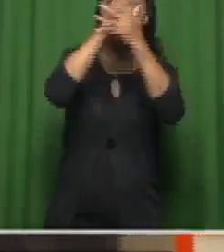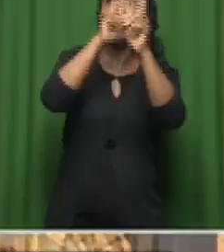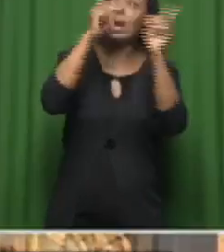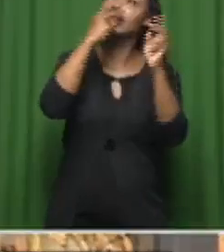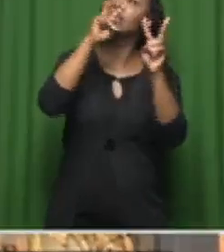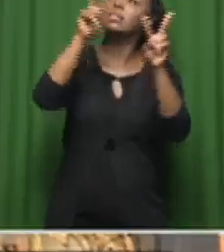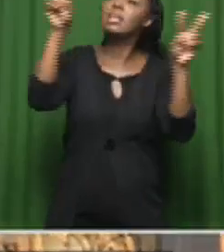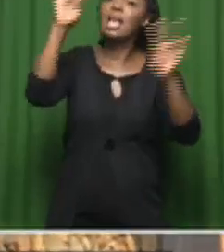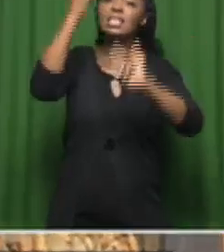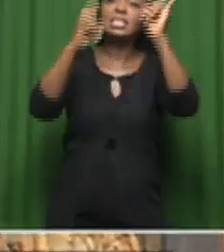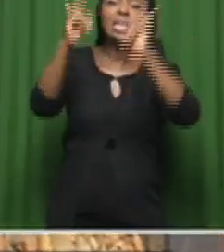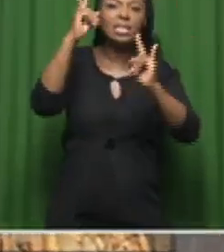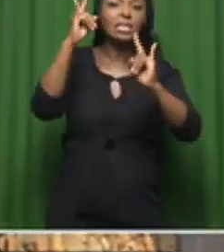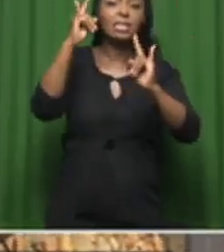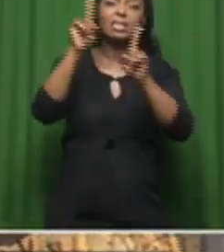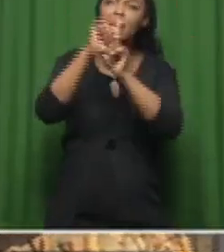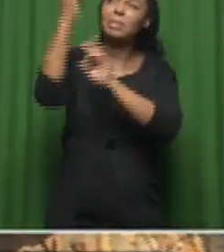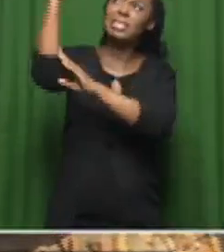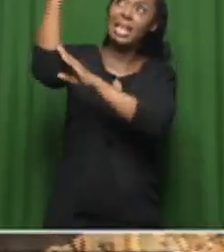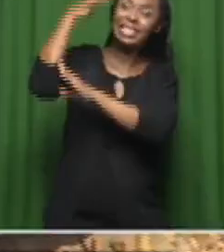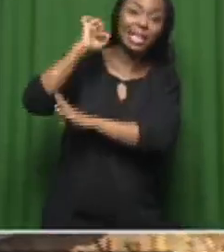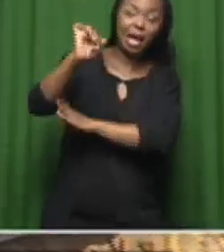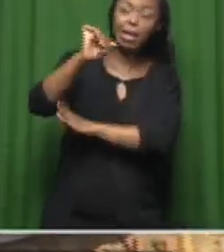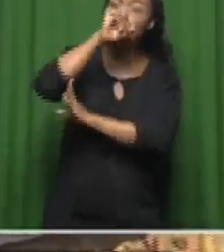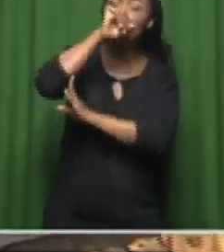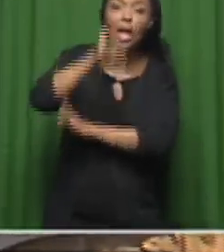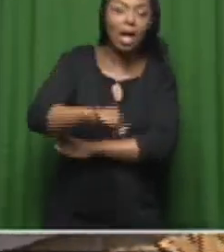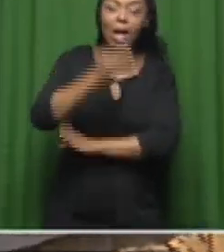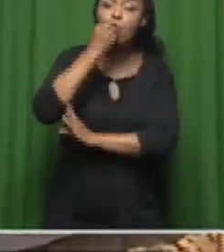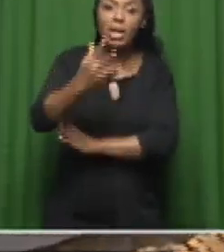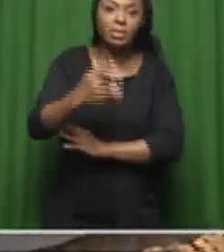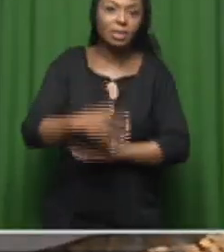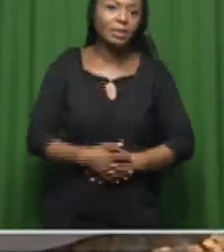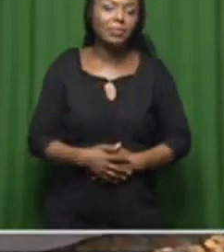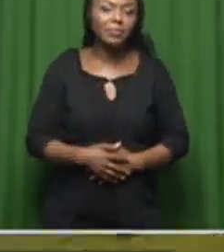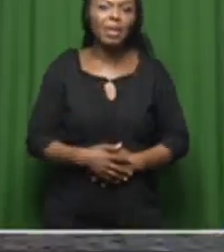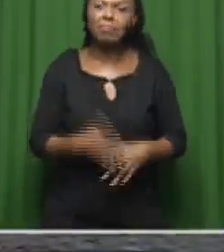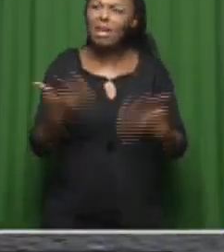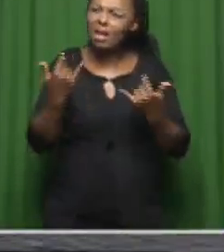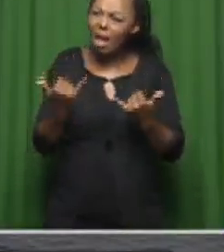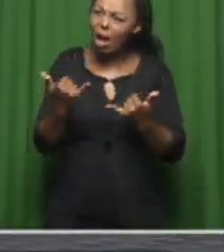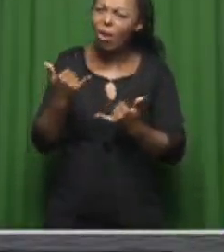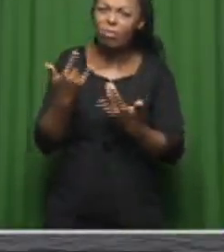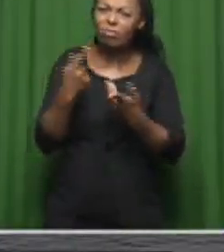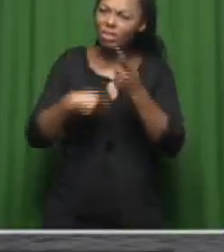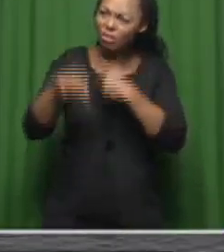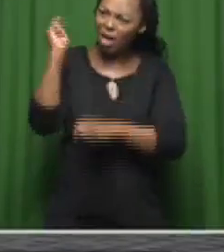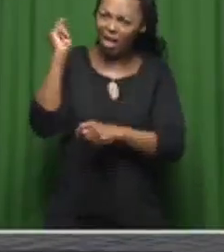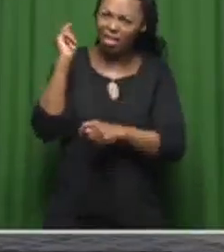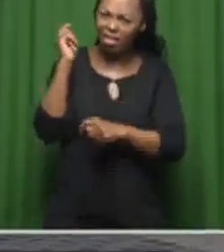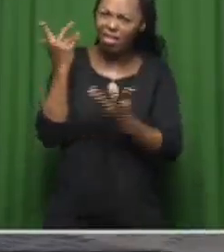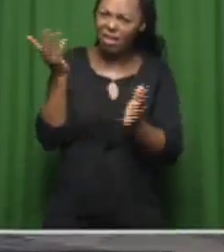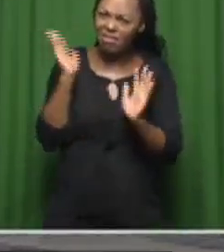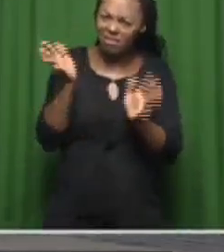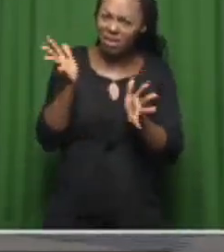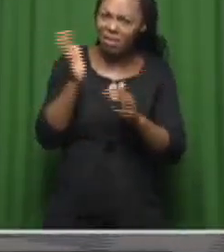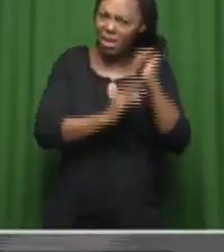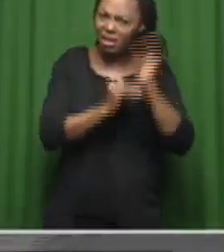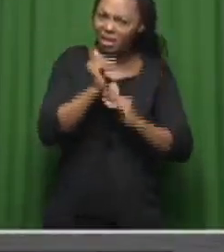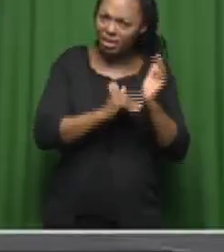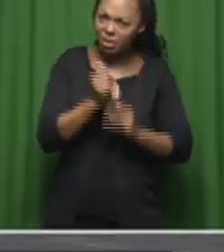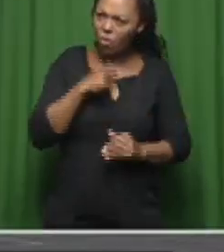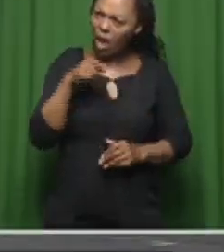amazing. The sunset. Now, we're getting reports that this place is going for sale. Like, has it been sold already? Tell me not.